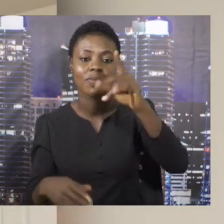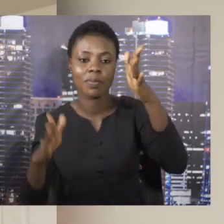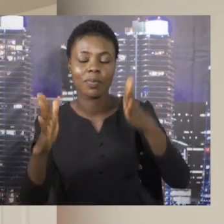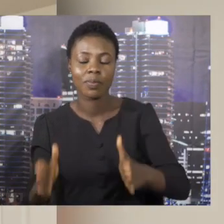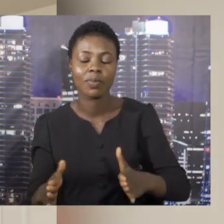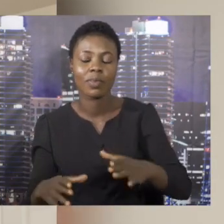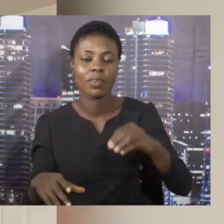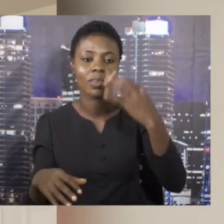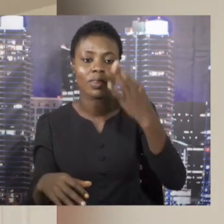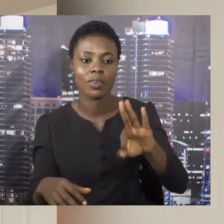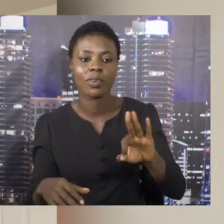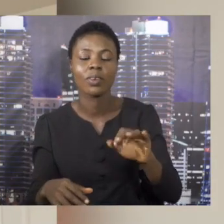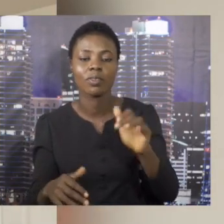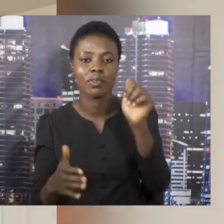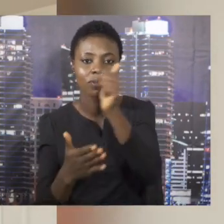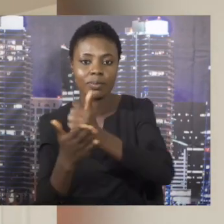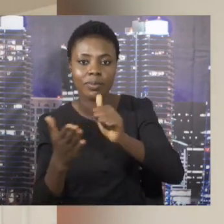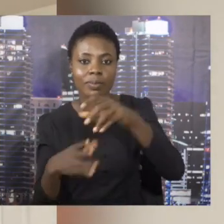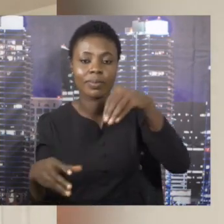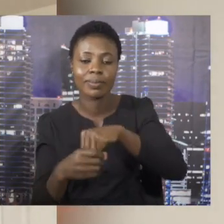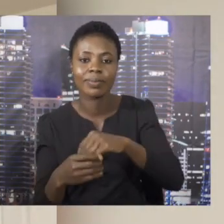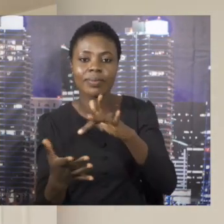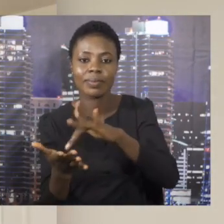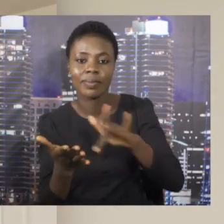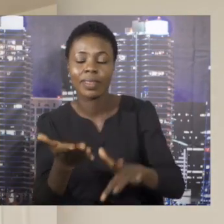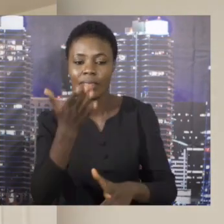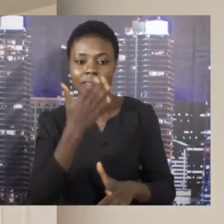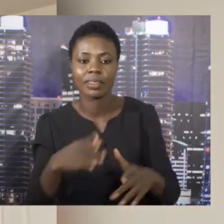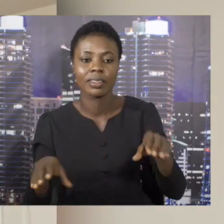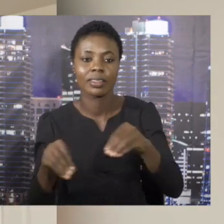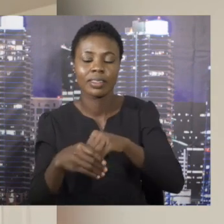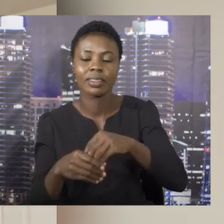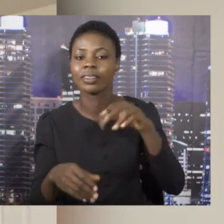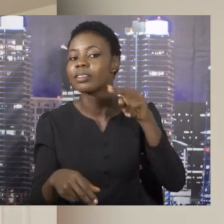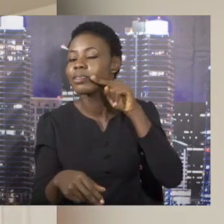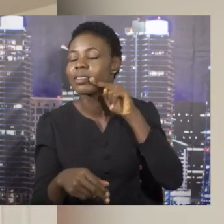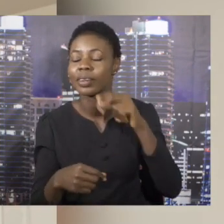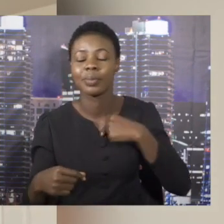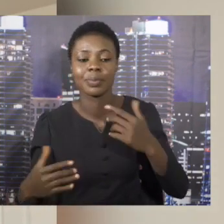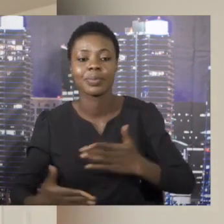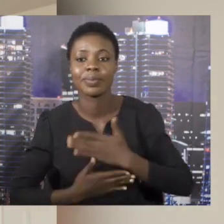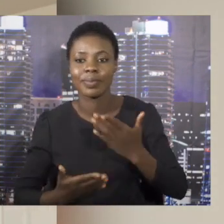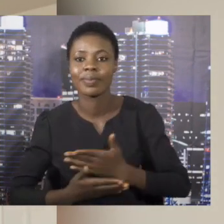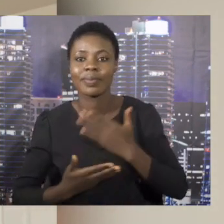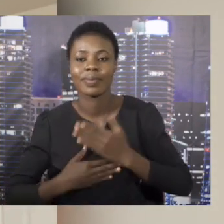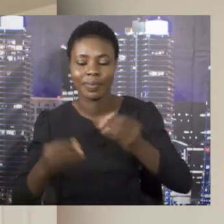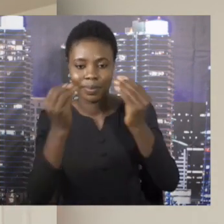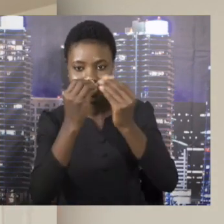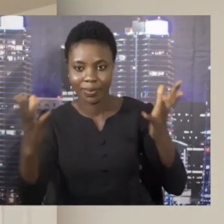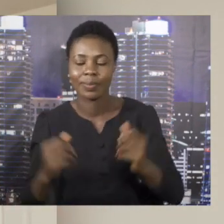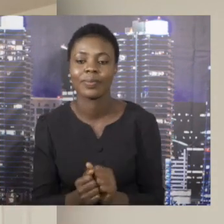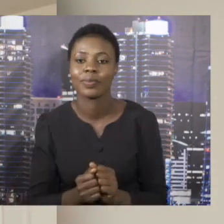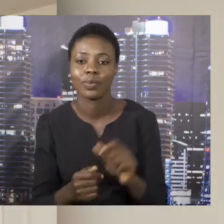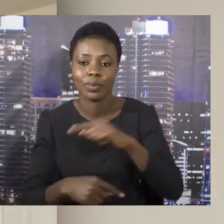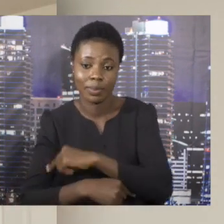Immersion Project in Nigeria. I'm excited to be part of this creative experience, and today I will be teaching